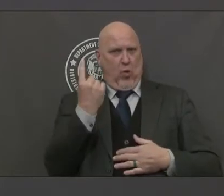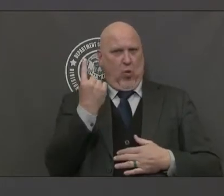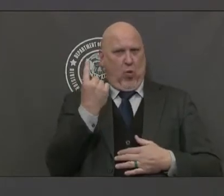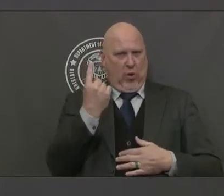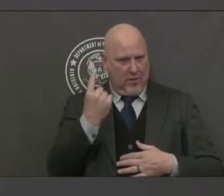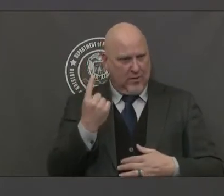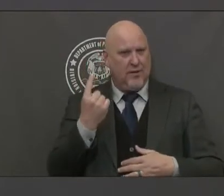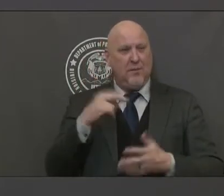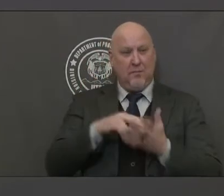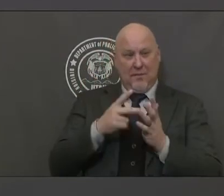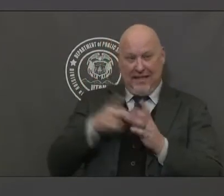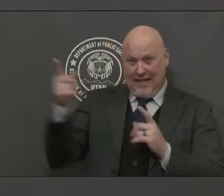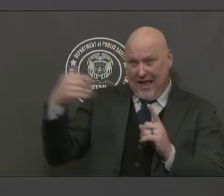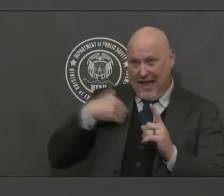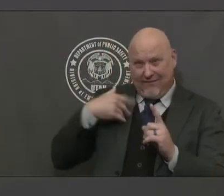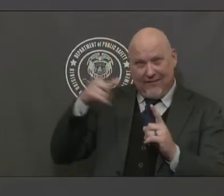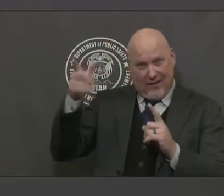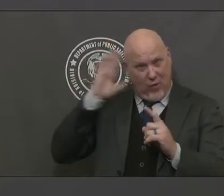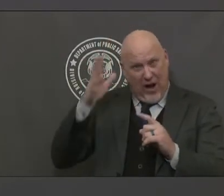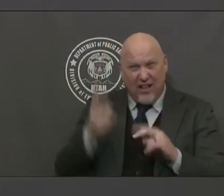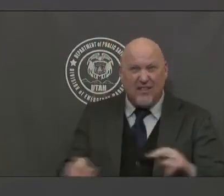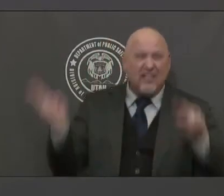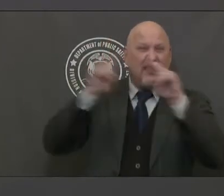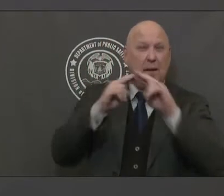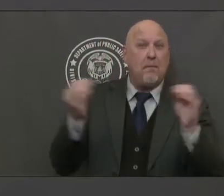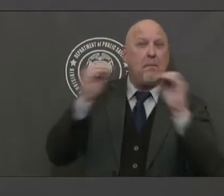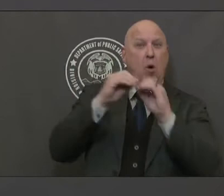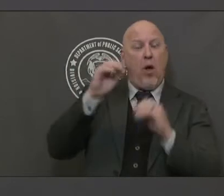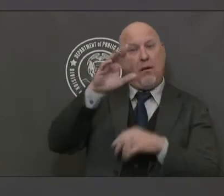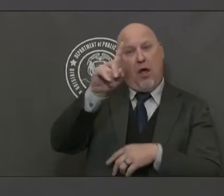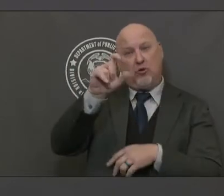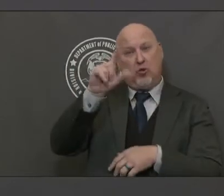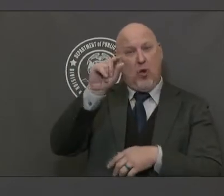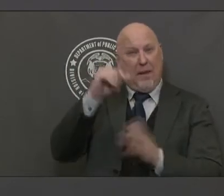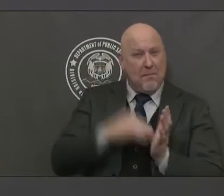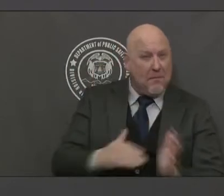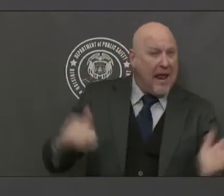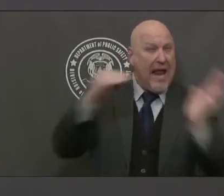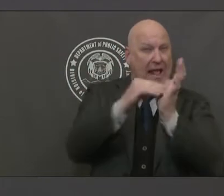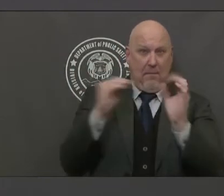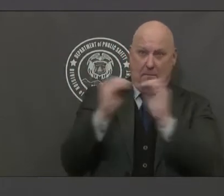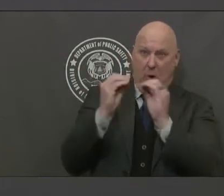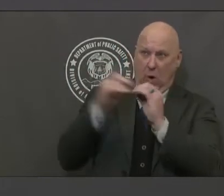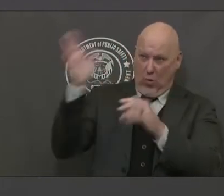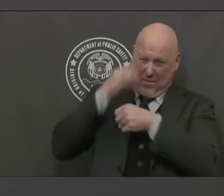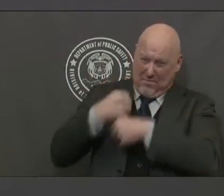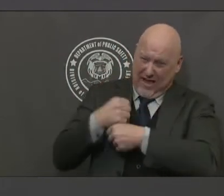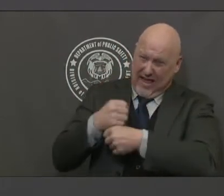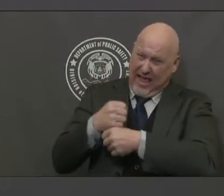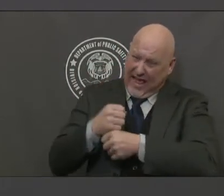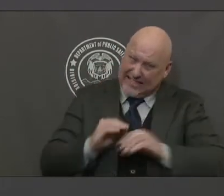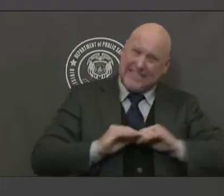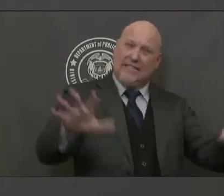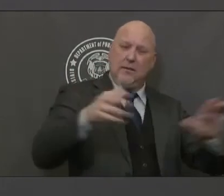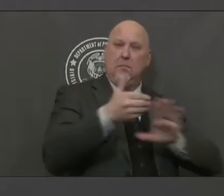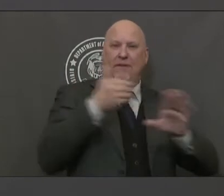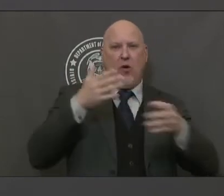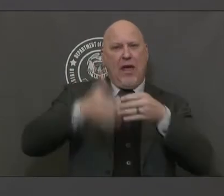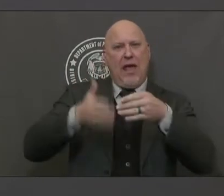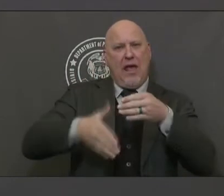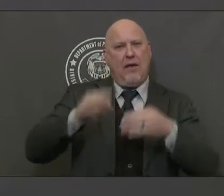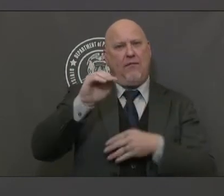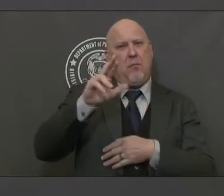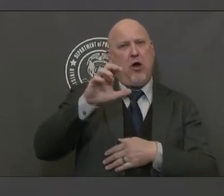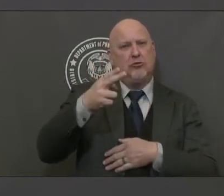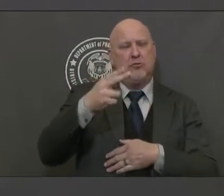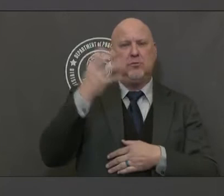basically triple the weekly amount of doses that we're receiving, and we've got a call with the Biden administration next week where